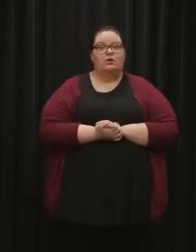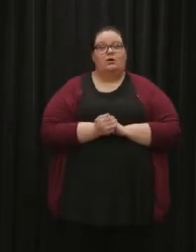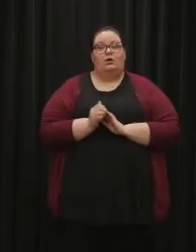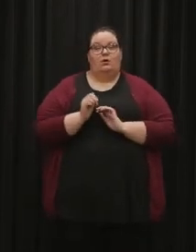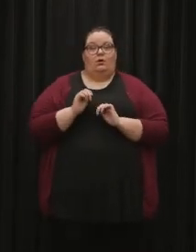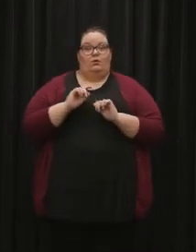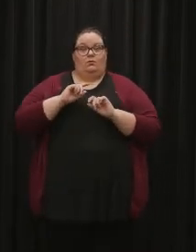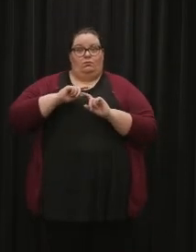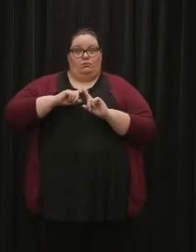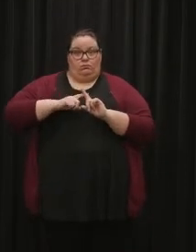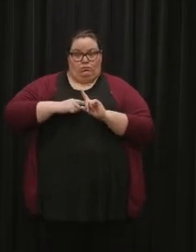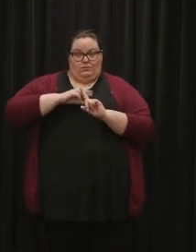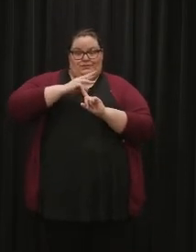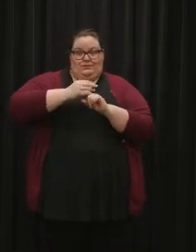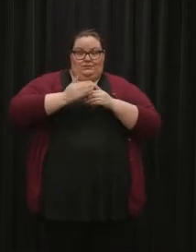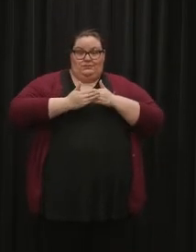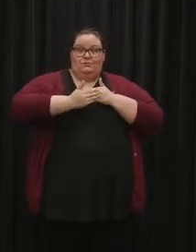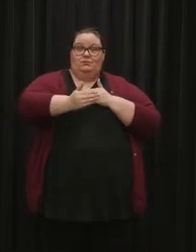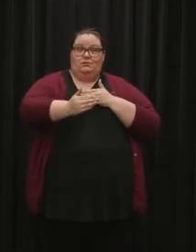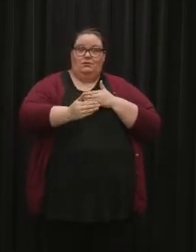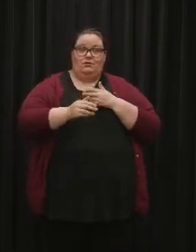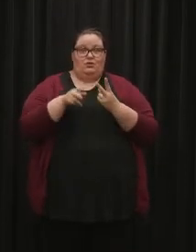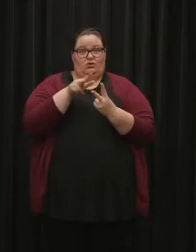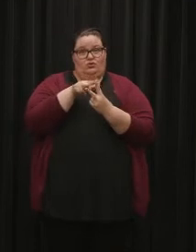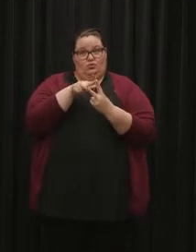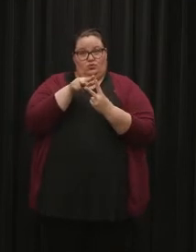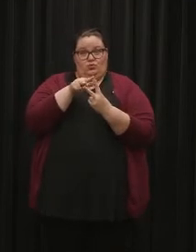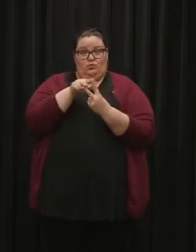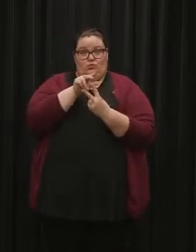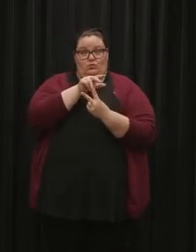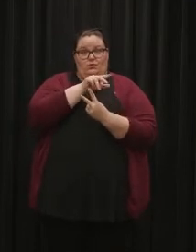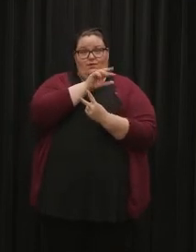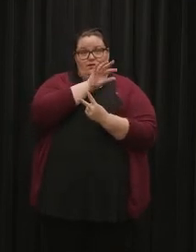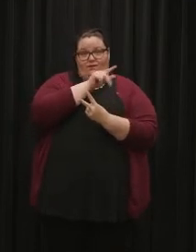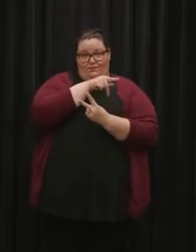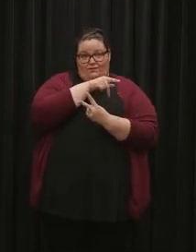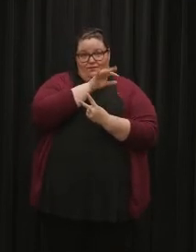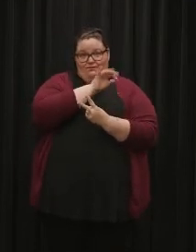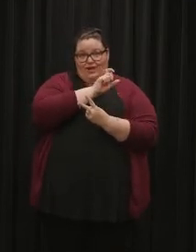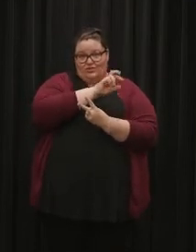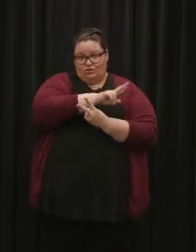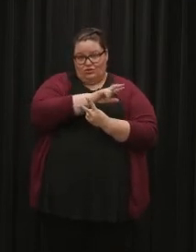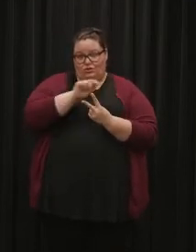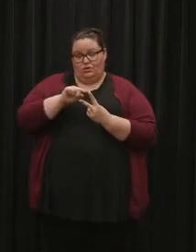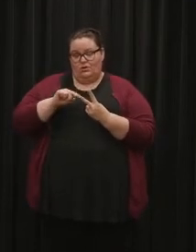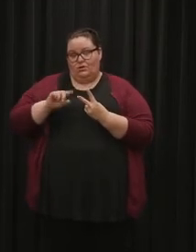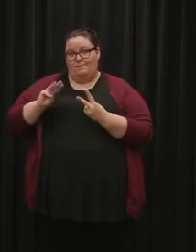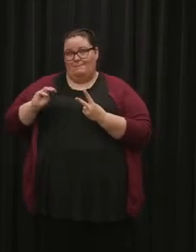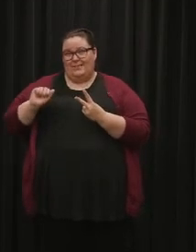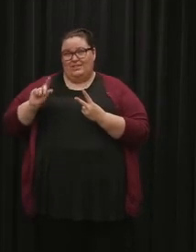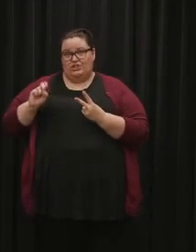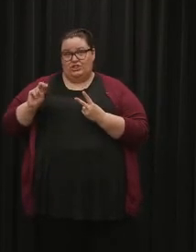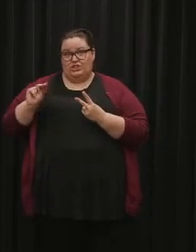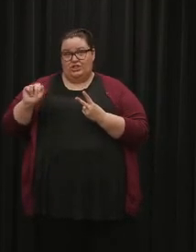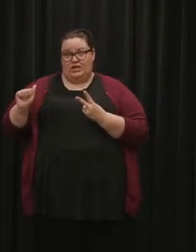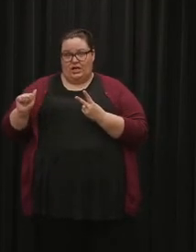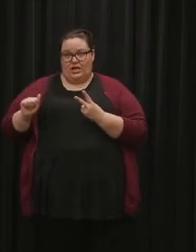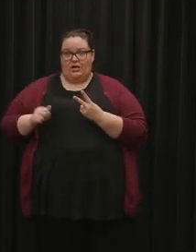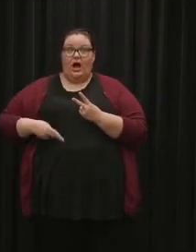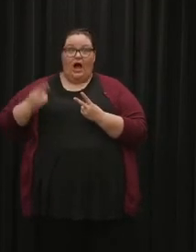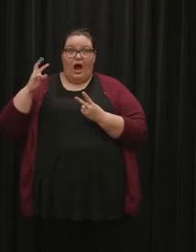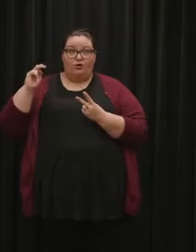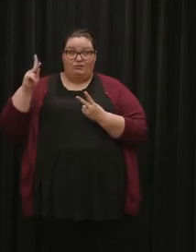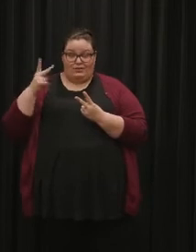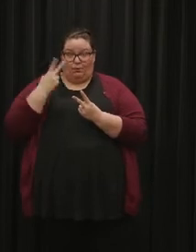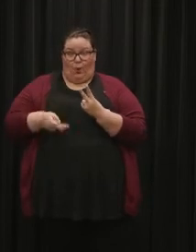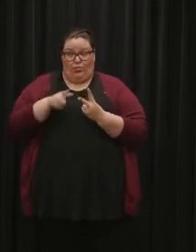months are going to be Moderna and Pfizer for the most part. And again, small numbers of doses, but we're going to hit the higher risk populations